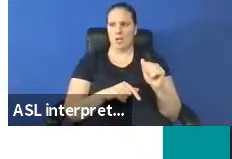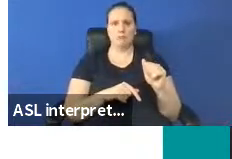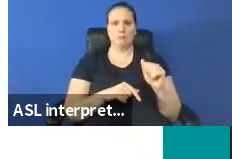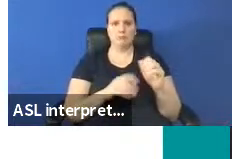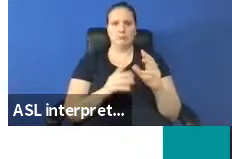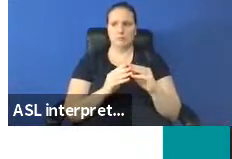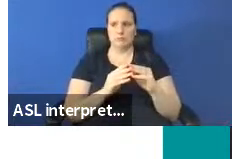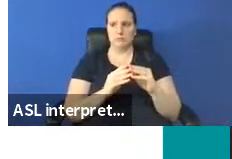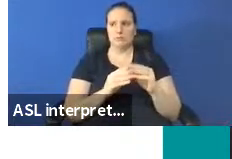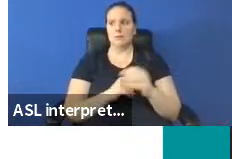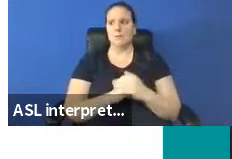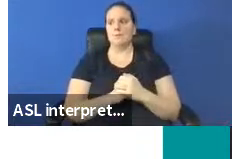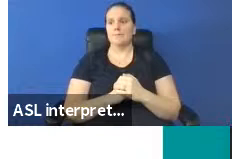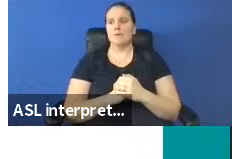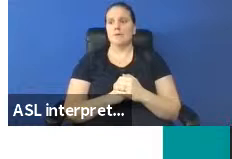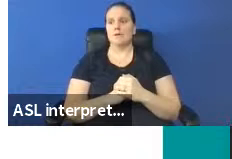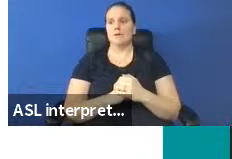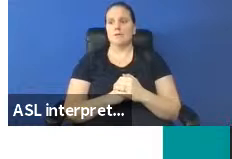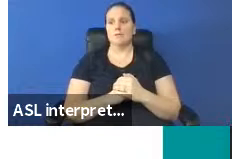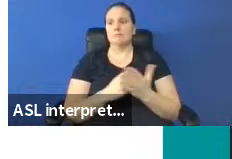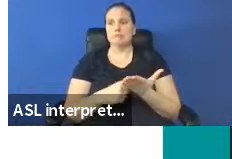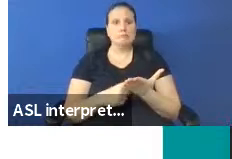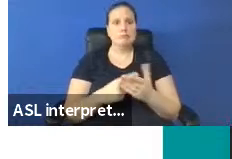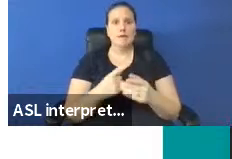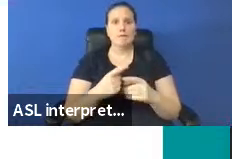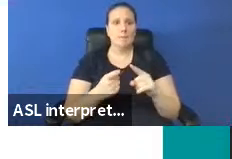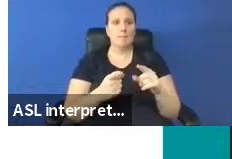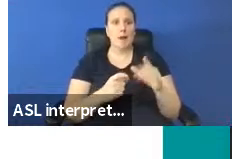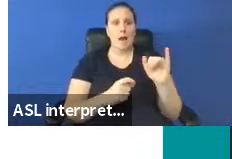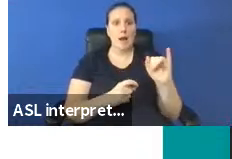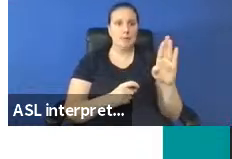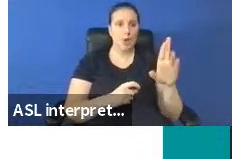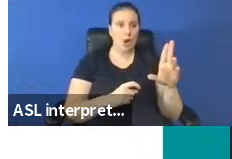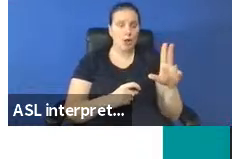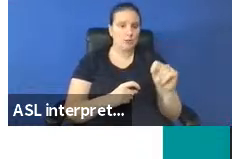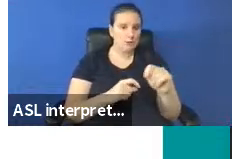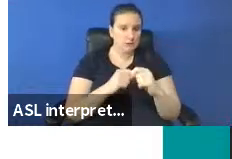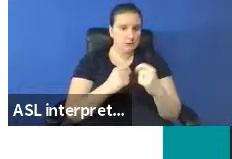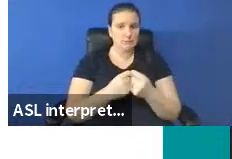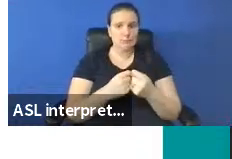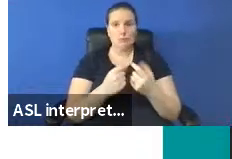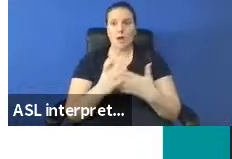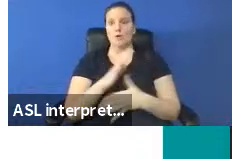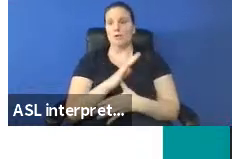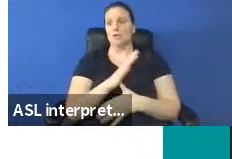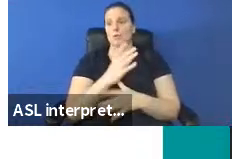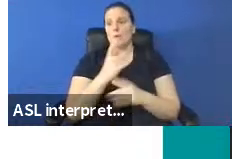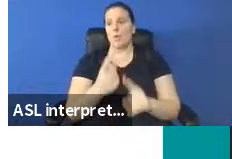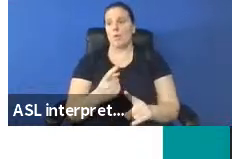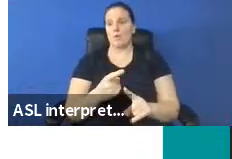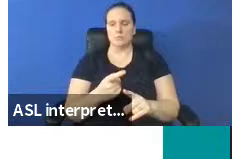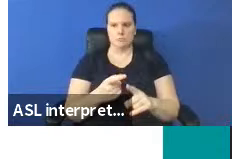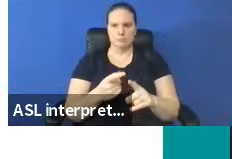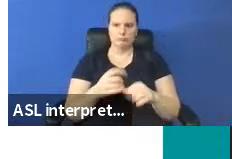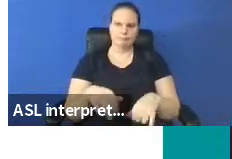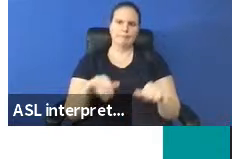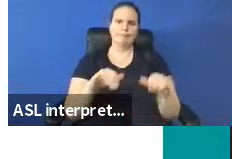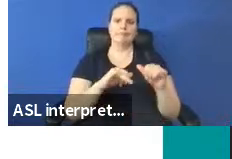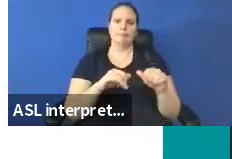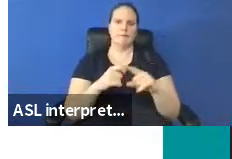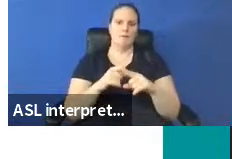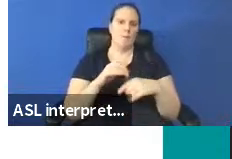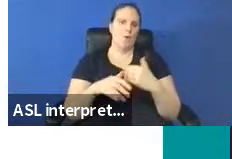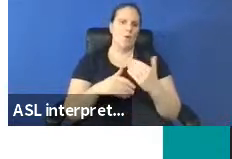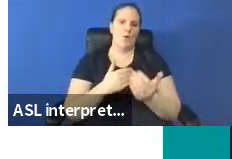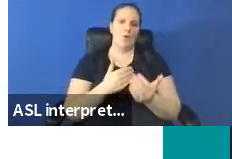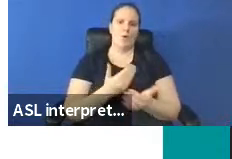processes may vary between the various IBR program teams, the priorities and the goals for accountability are consistent across all